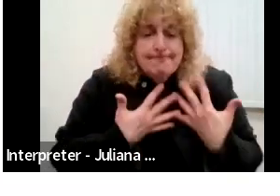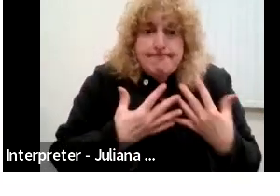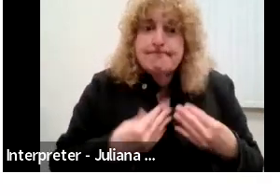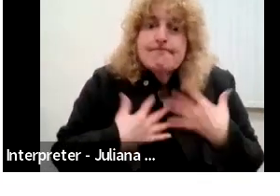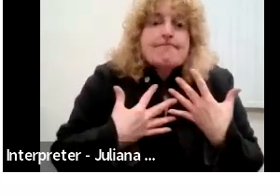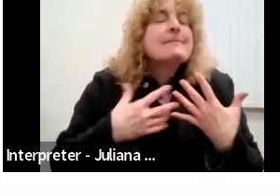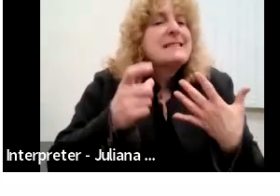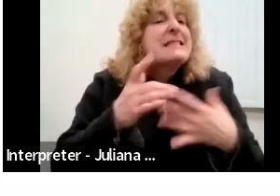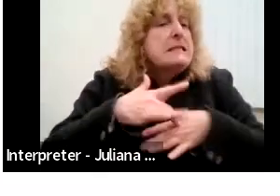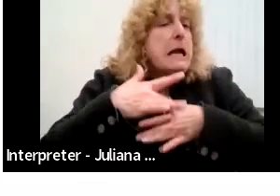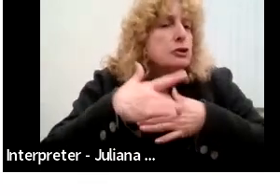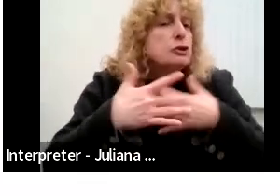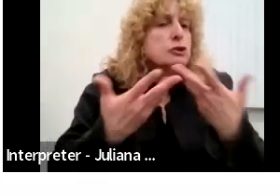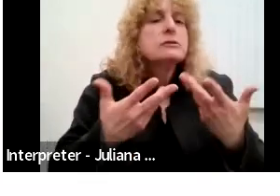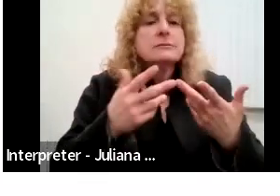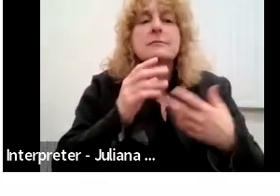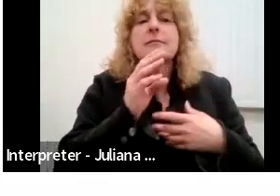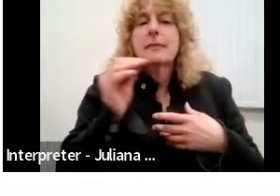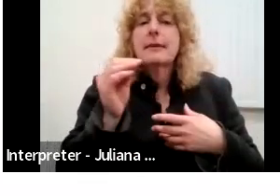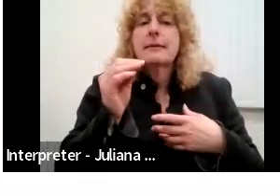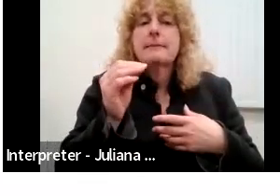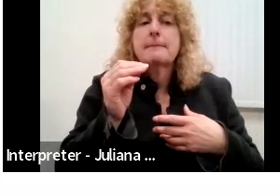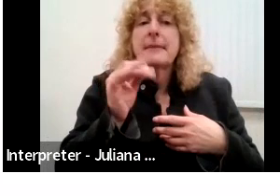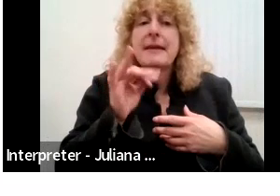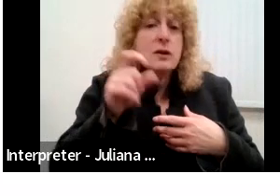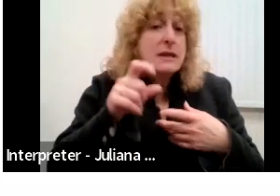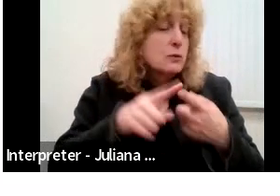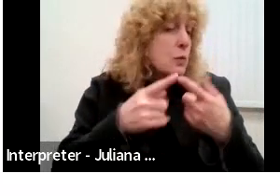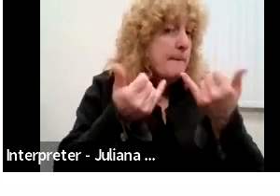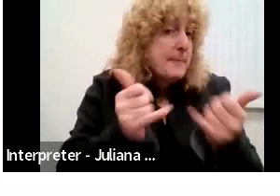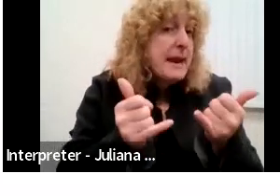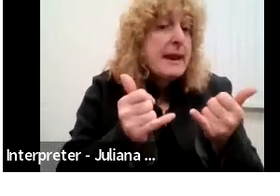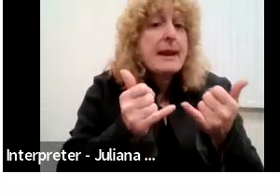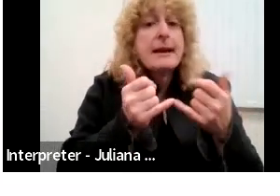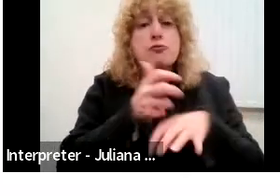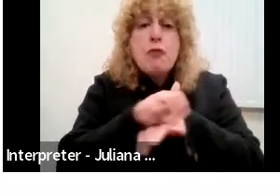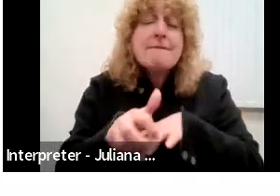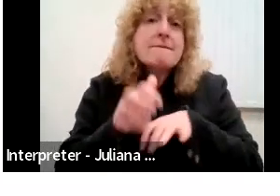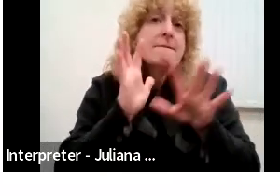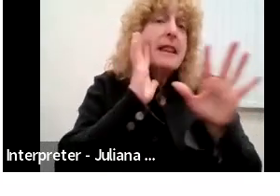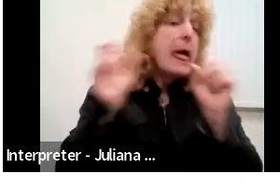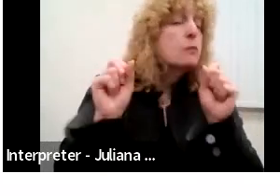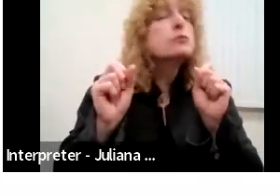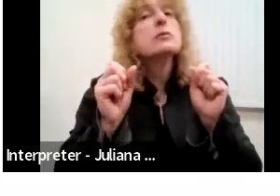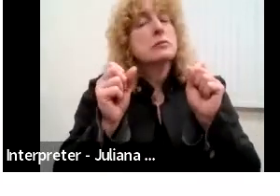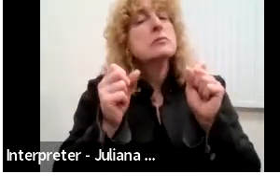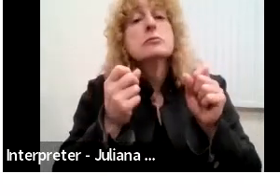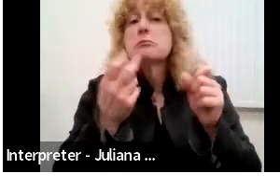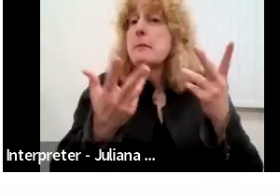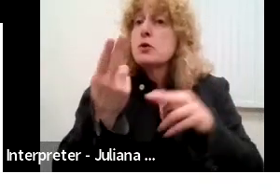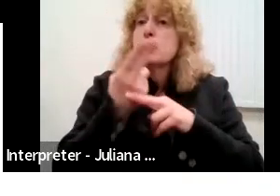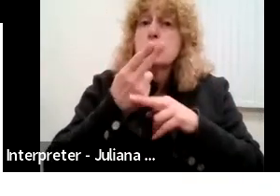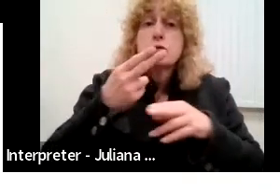that touch at some point, and then, or if you need to play rough and loud. So using a